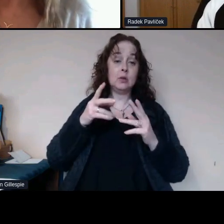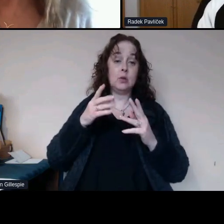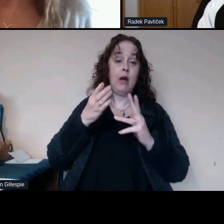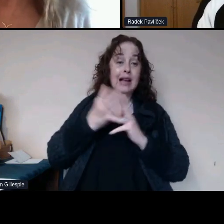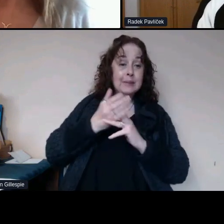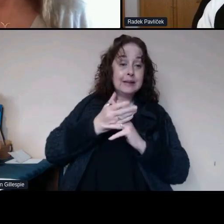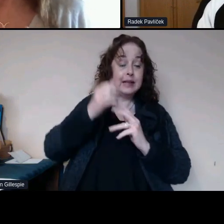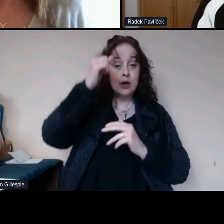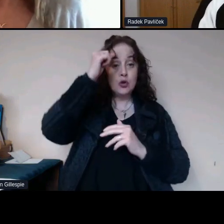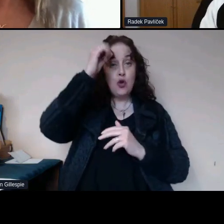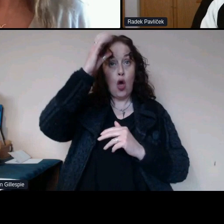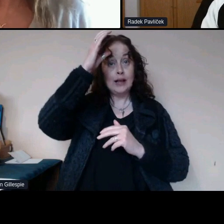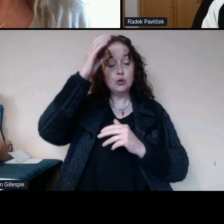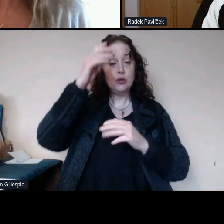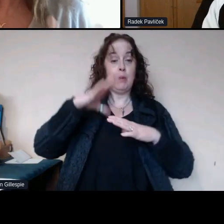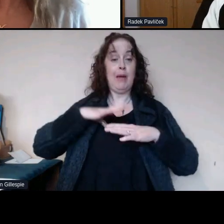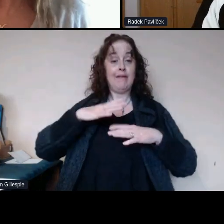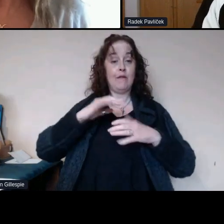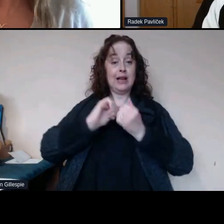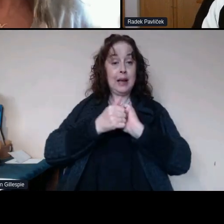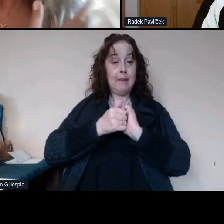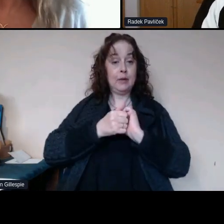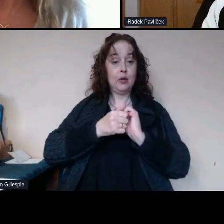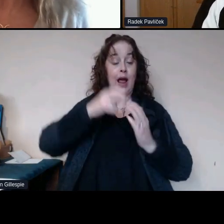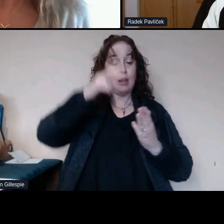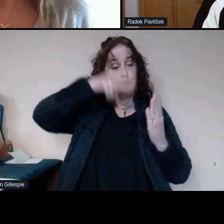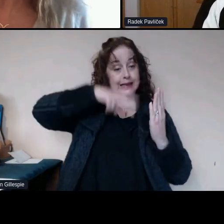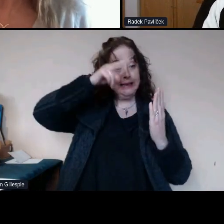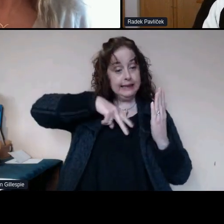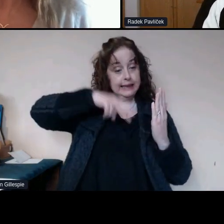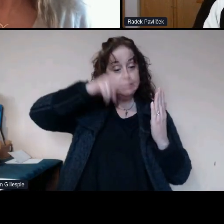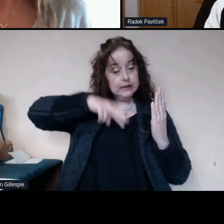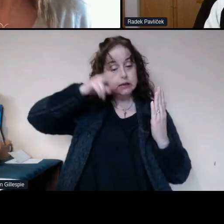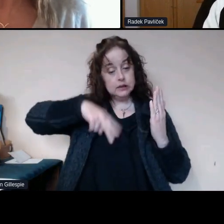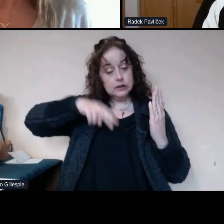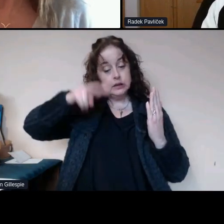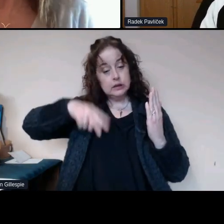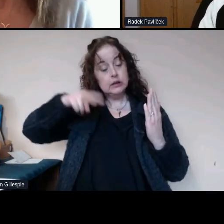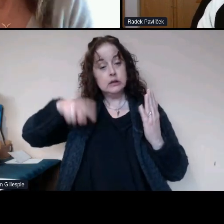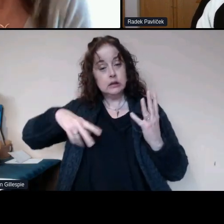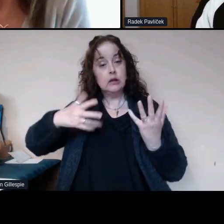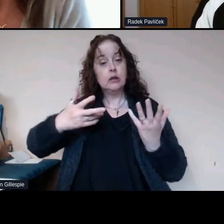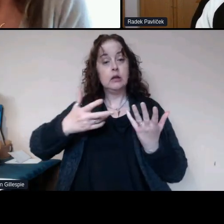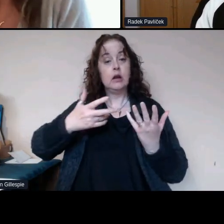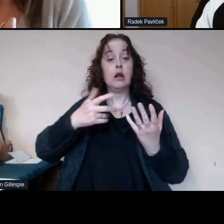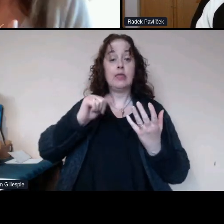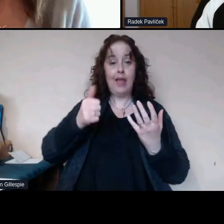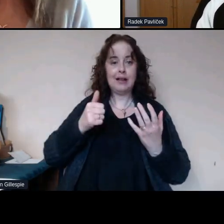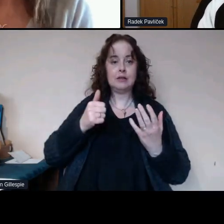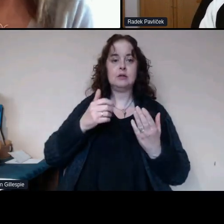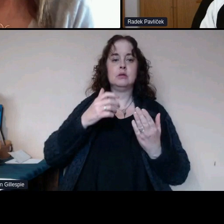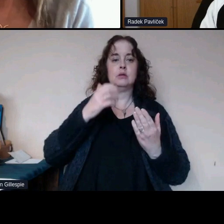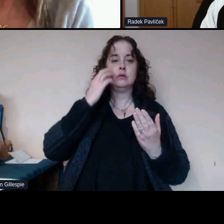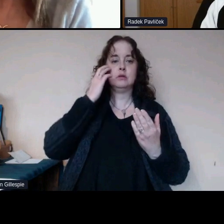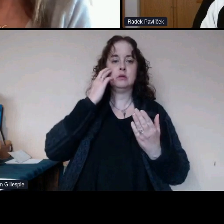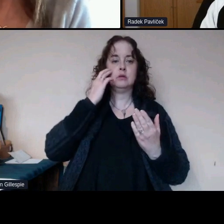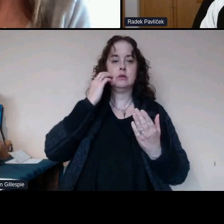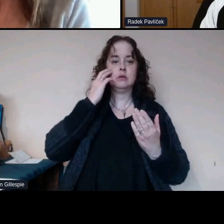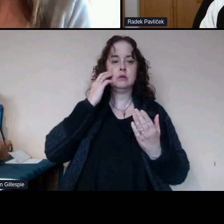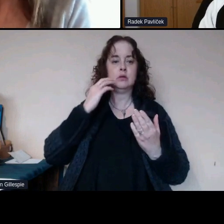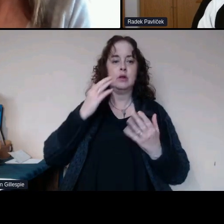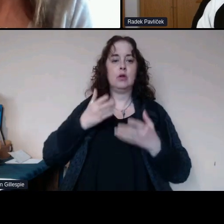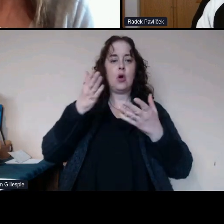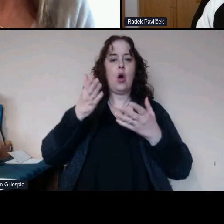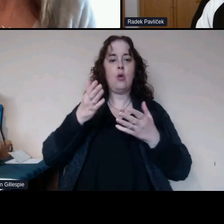for an exam. You can read up on the body of knowledge, everything free sources and so on, and then attend pre or paid